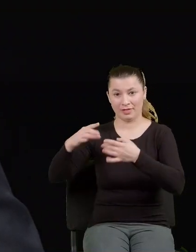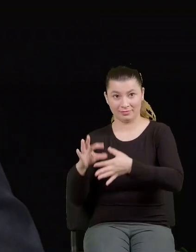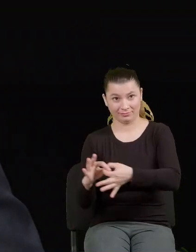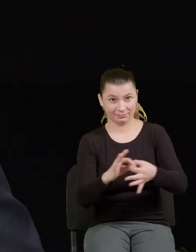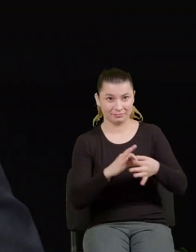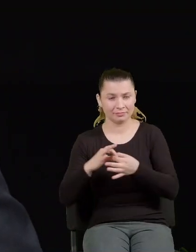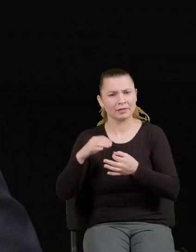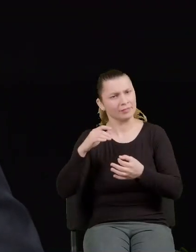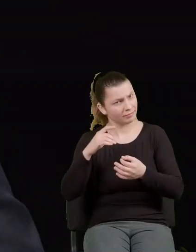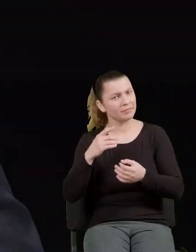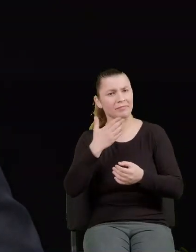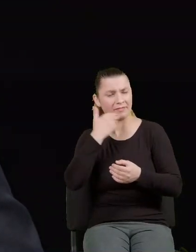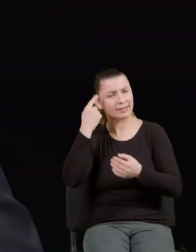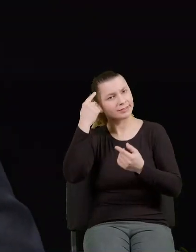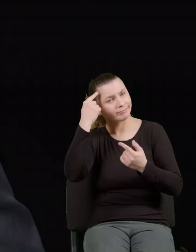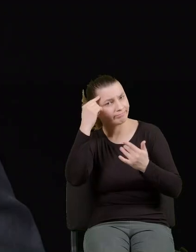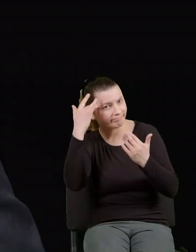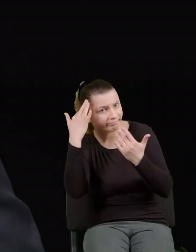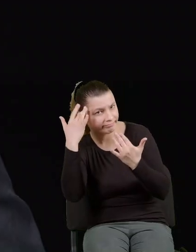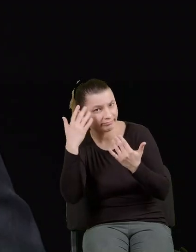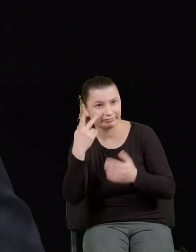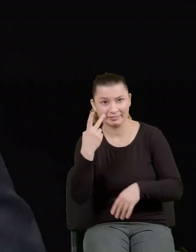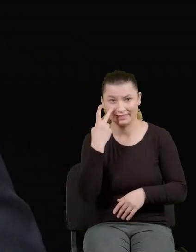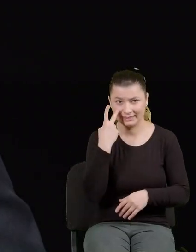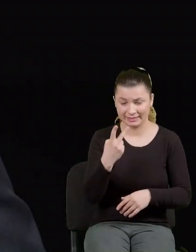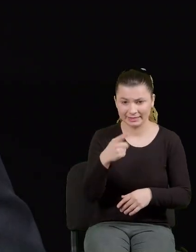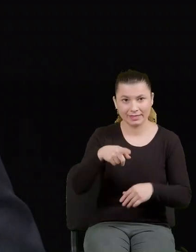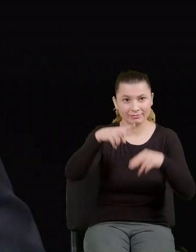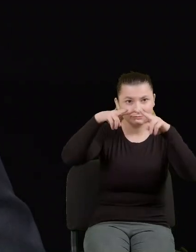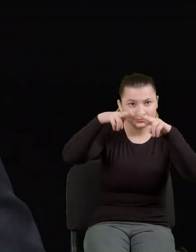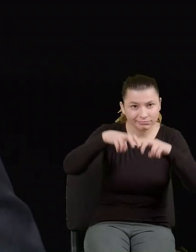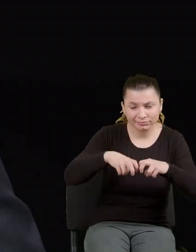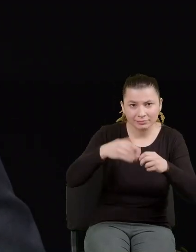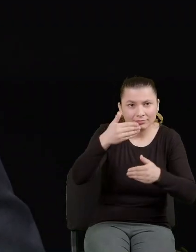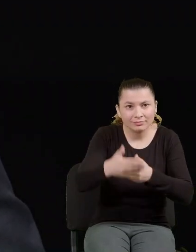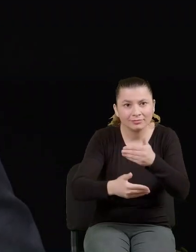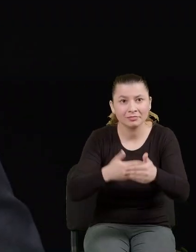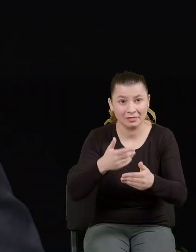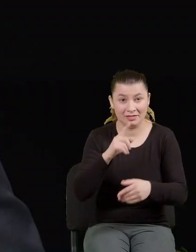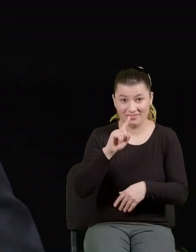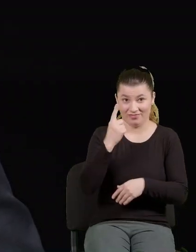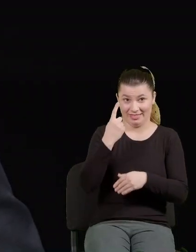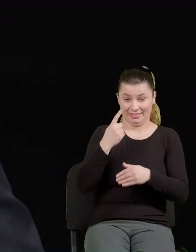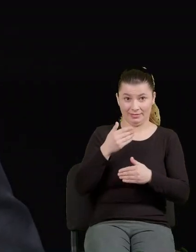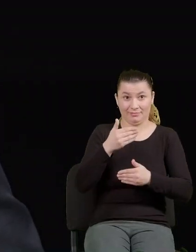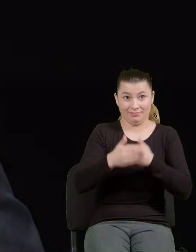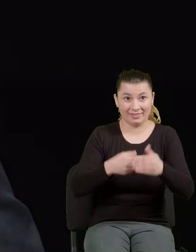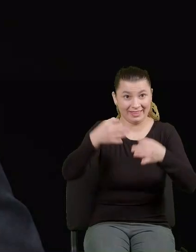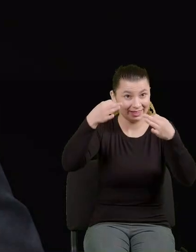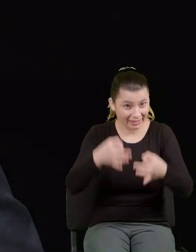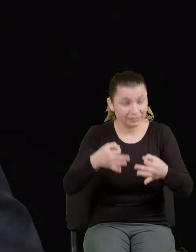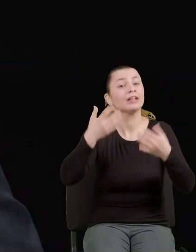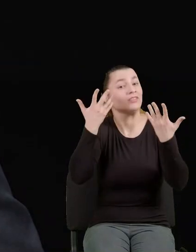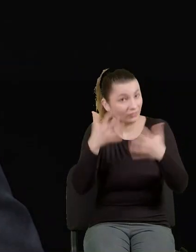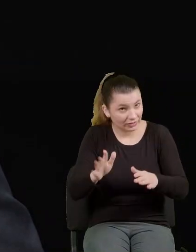and there is an implementation process. So decision-making process in the